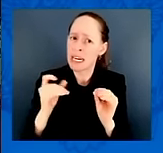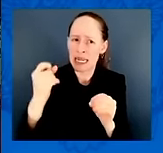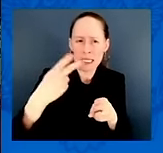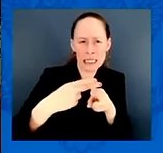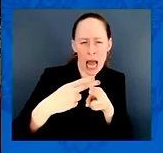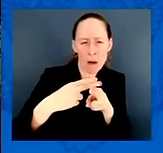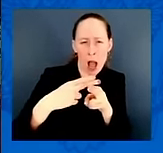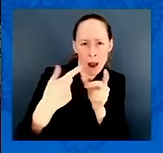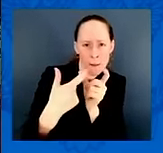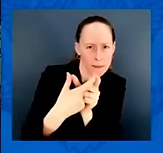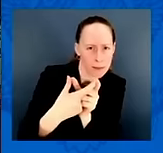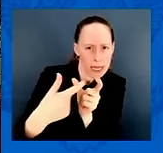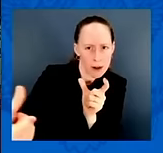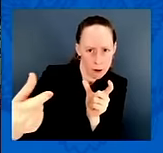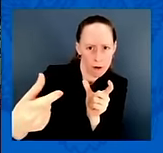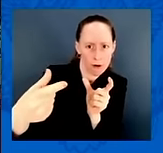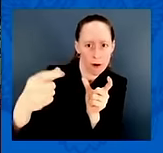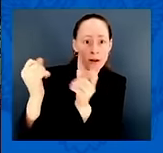day.